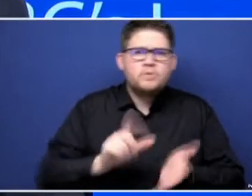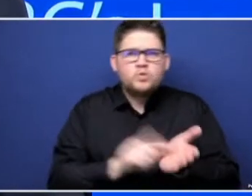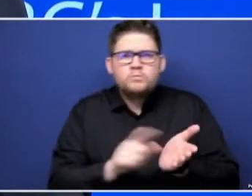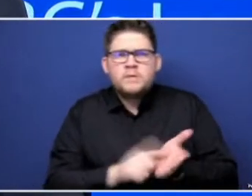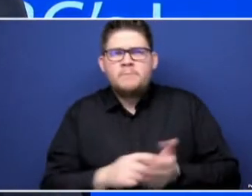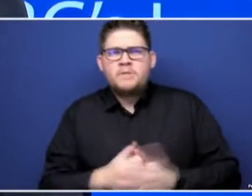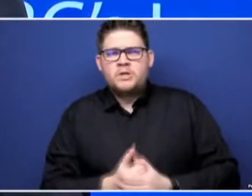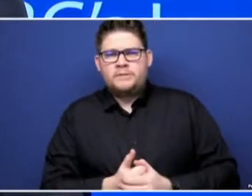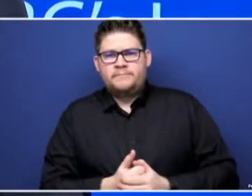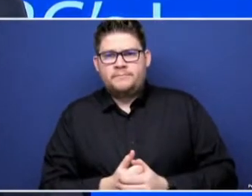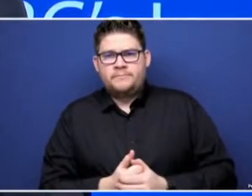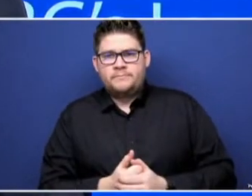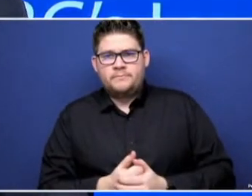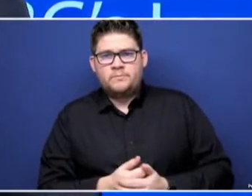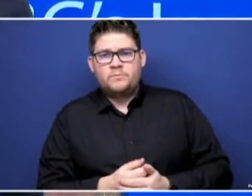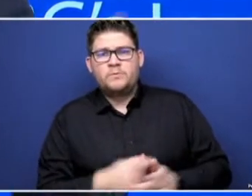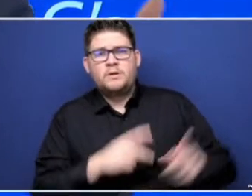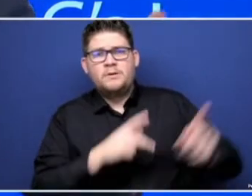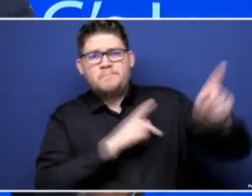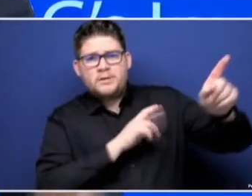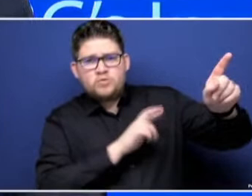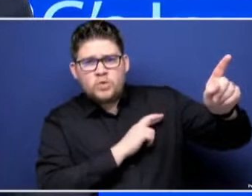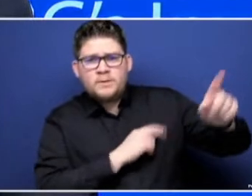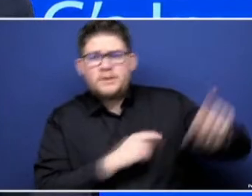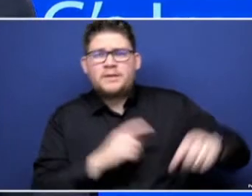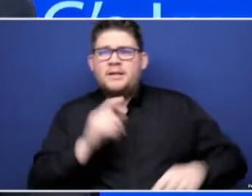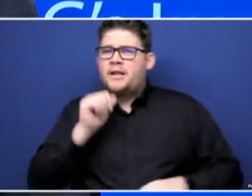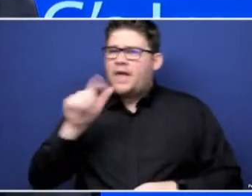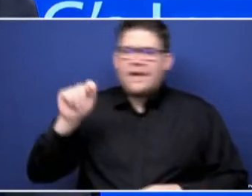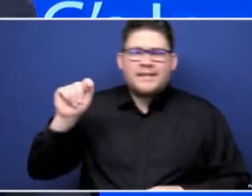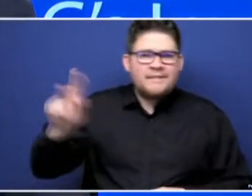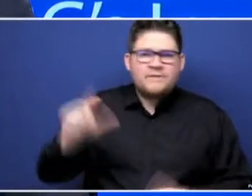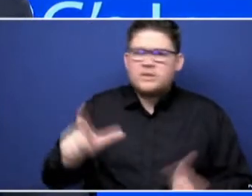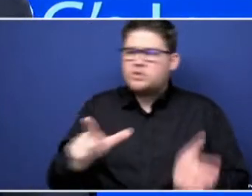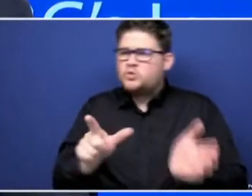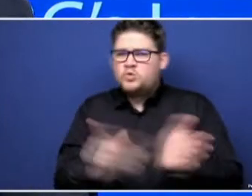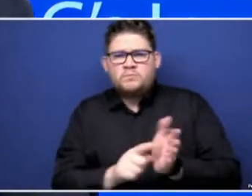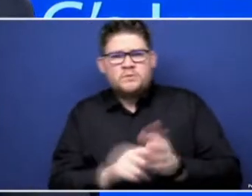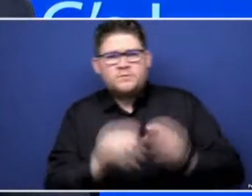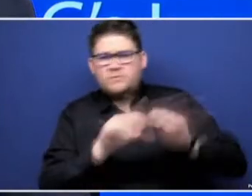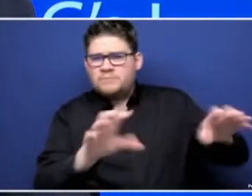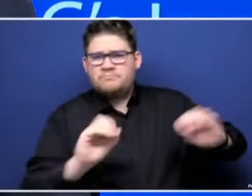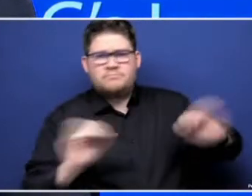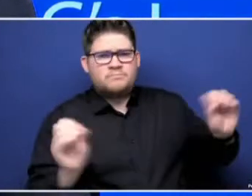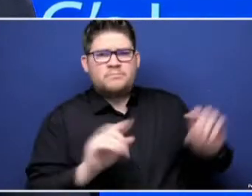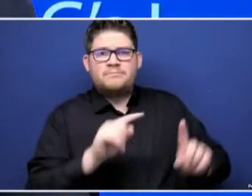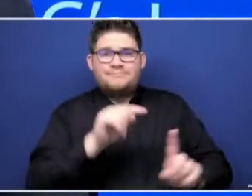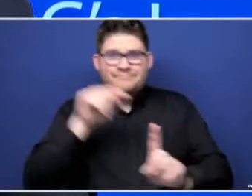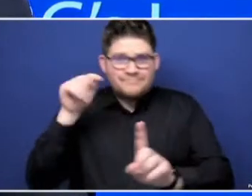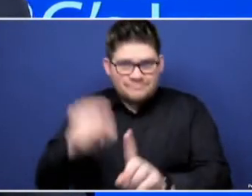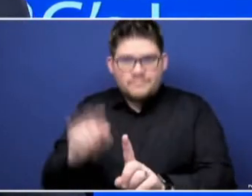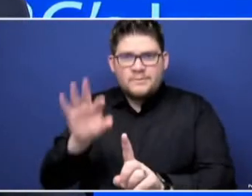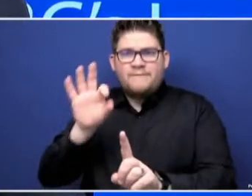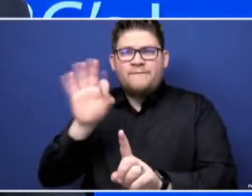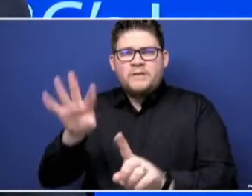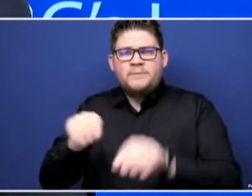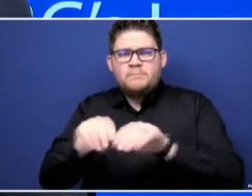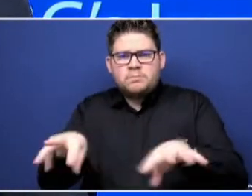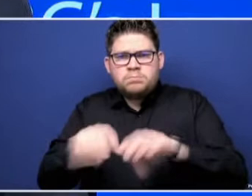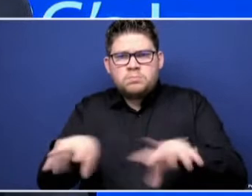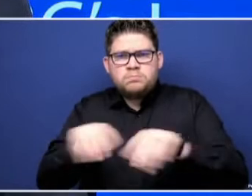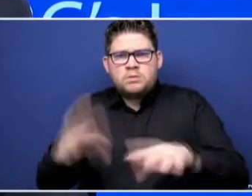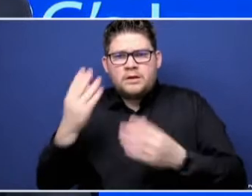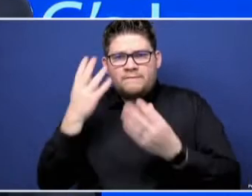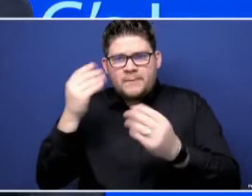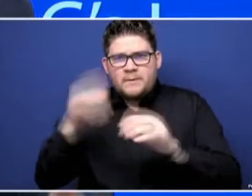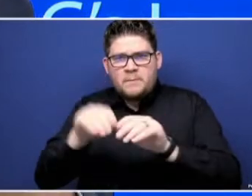think woe to the politician who stands in front of a collection of journalists and not heap praise upon their extraordinary efforts. And I'm quite genuine